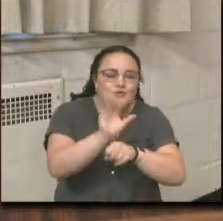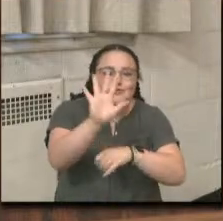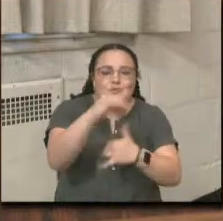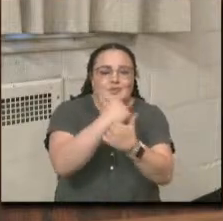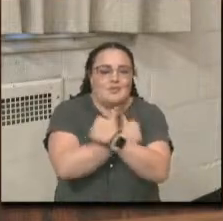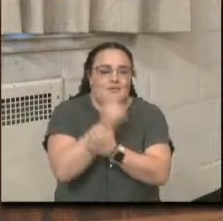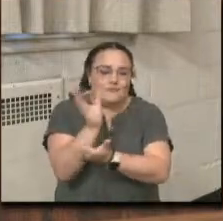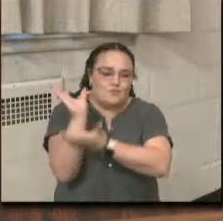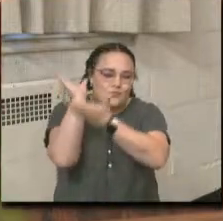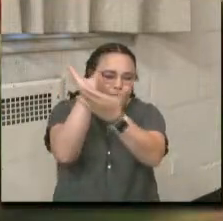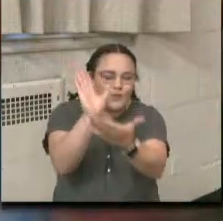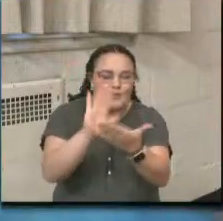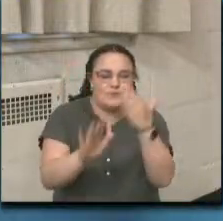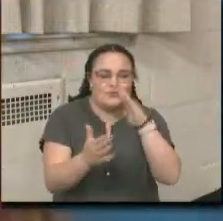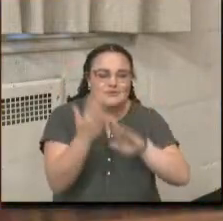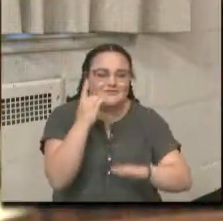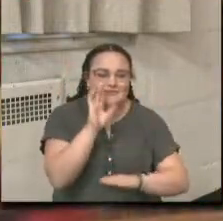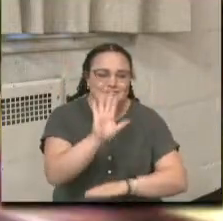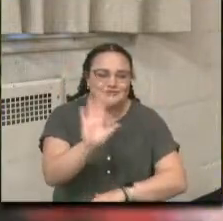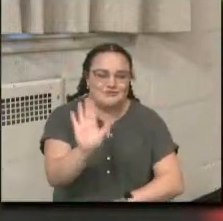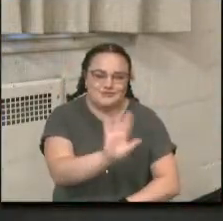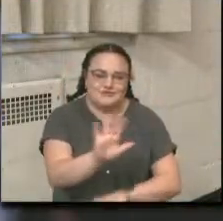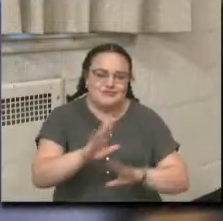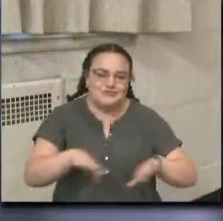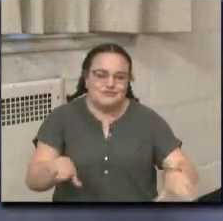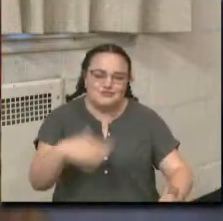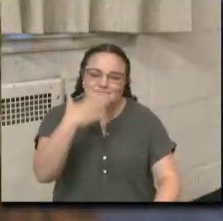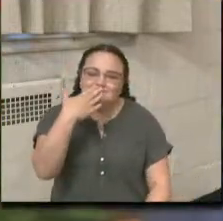community and brought our children. Thank you very much.